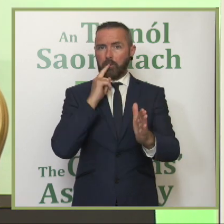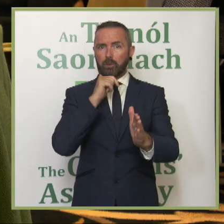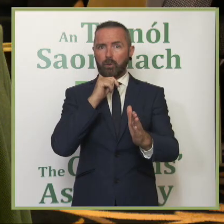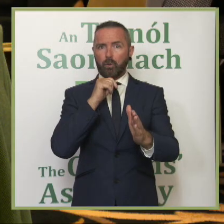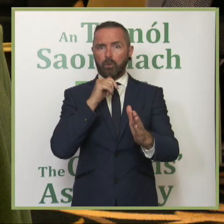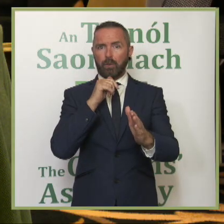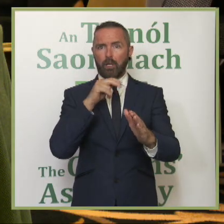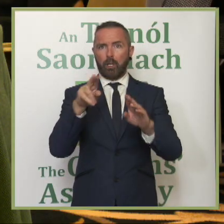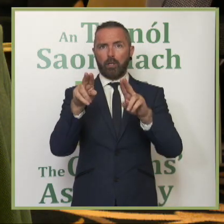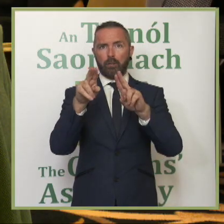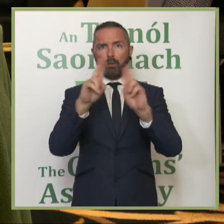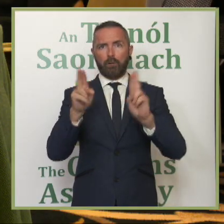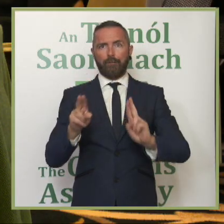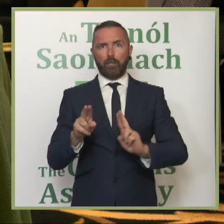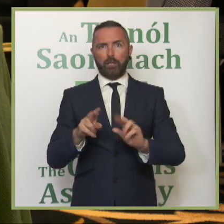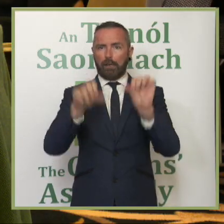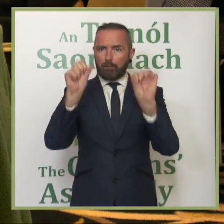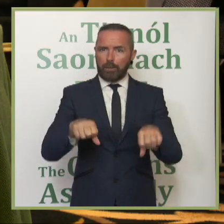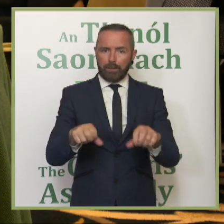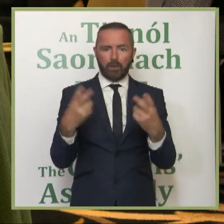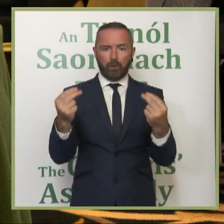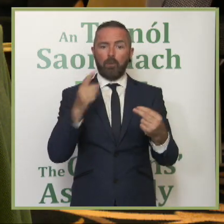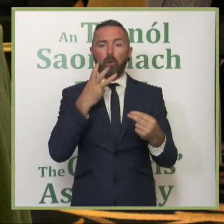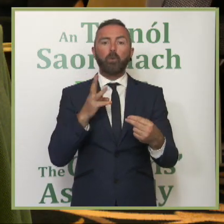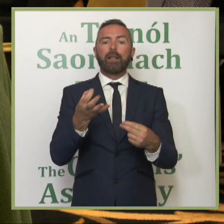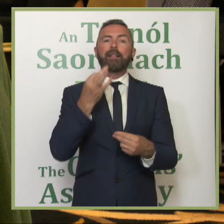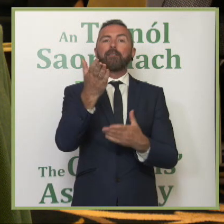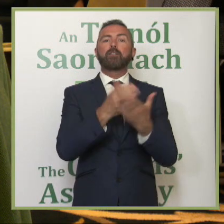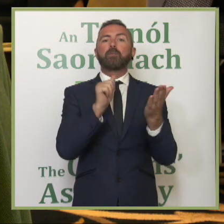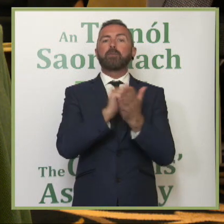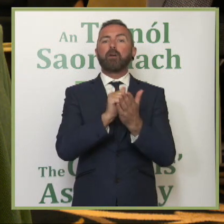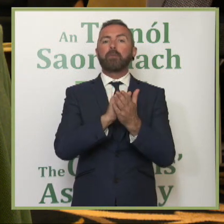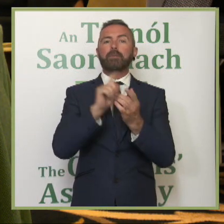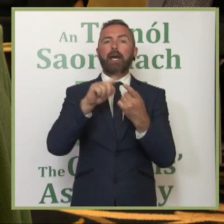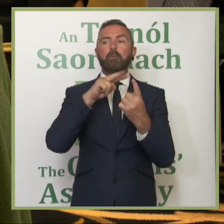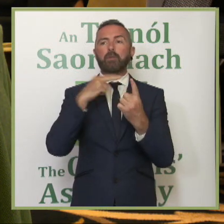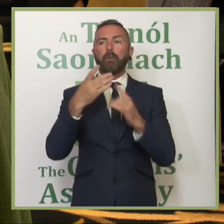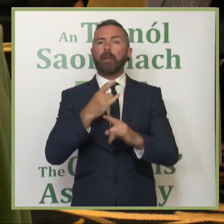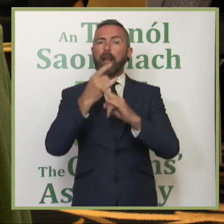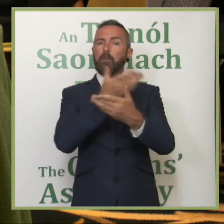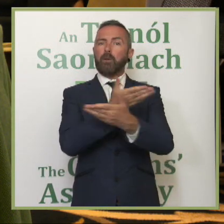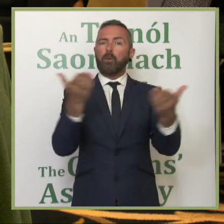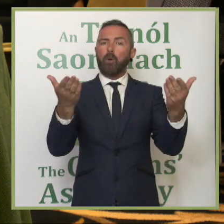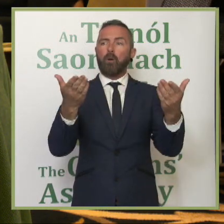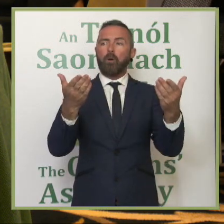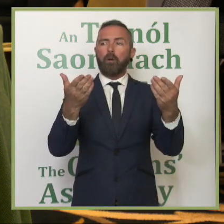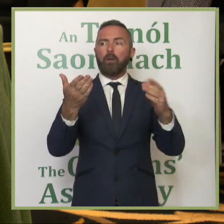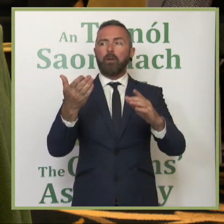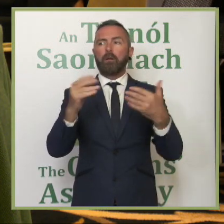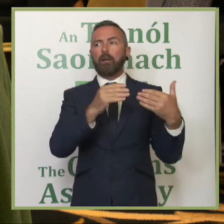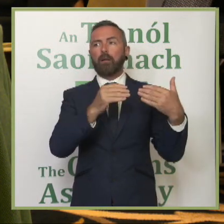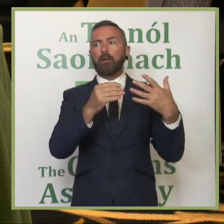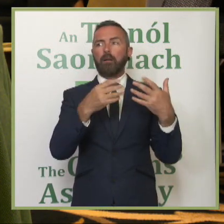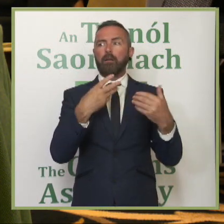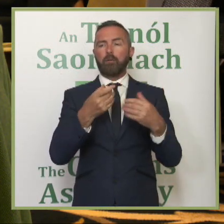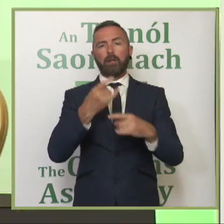universal agreement, but we'll give you some language and we'll give you some documents and perspectives that will help you sort of read yourself into that a little bit more